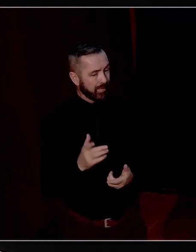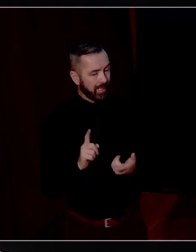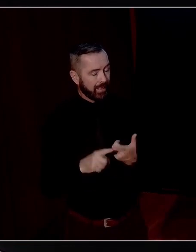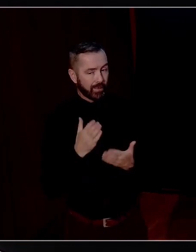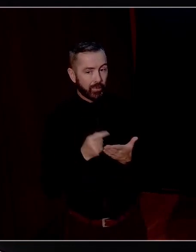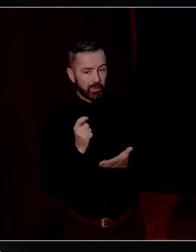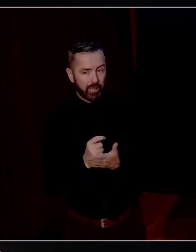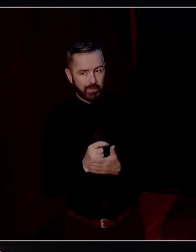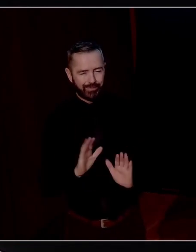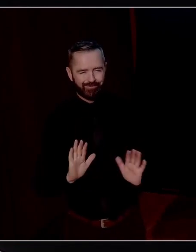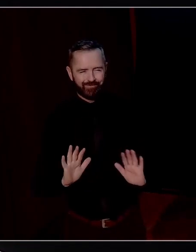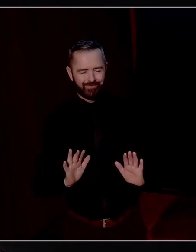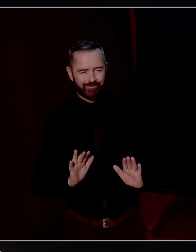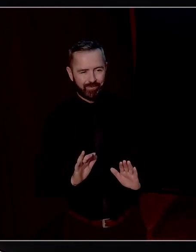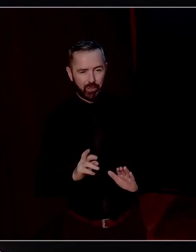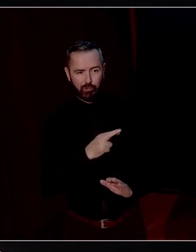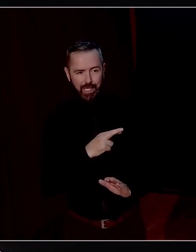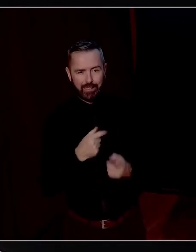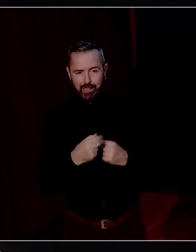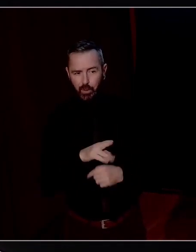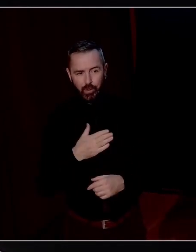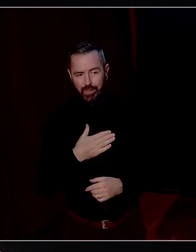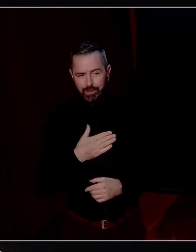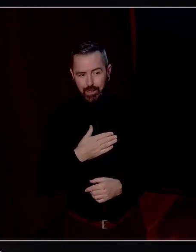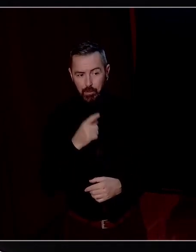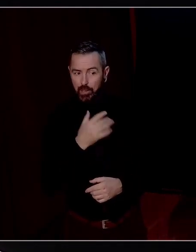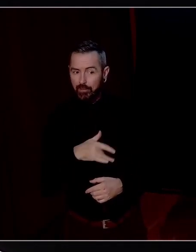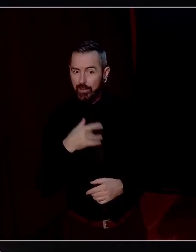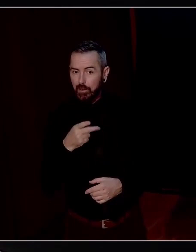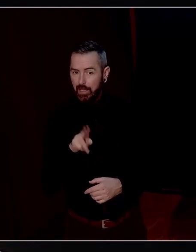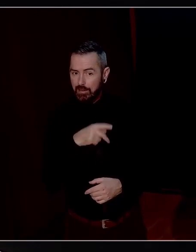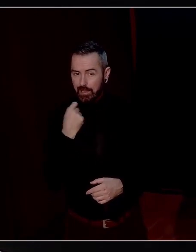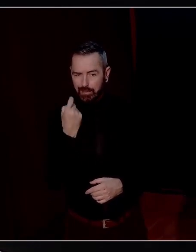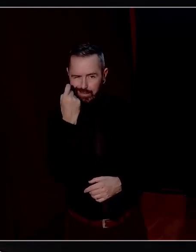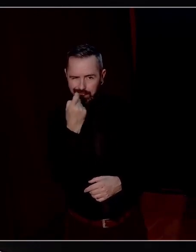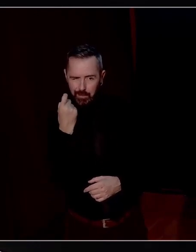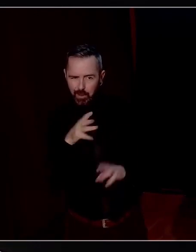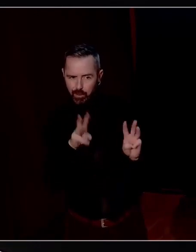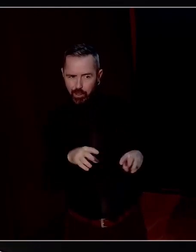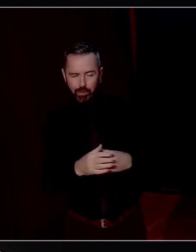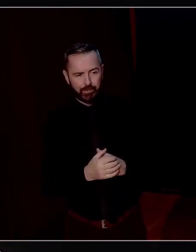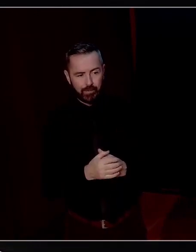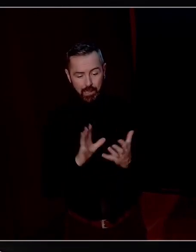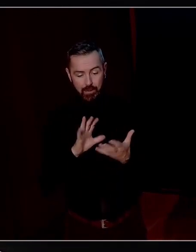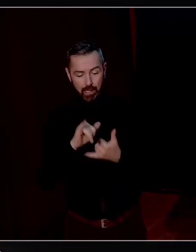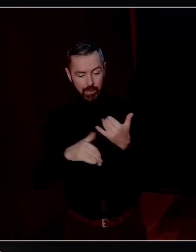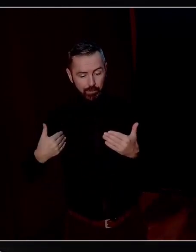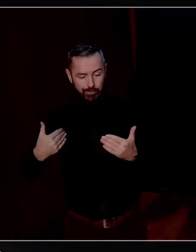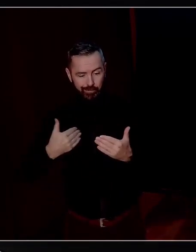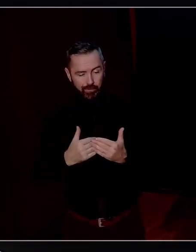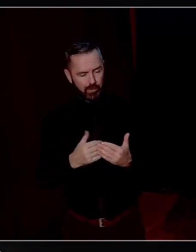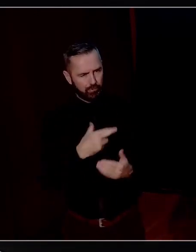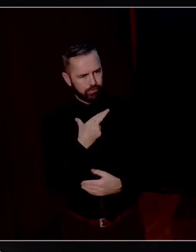unpalatable realities? I think we can say now that the sceptics were wrong. The past decade has been a